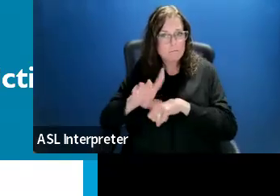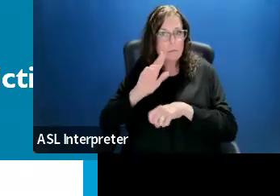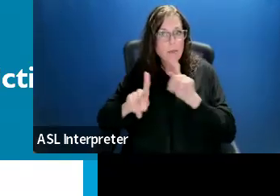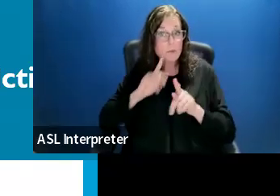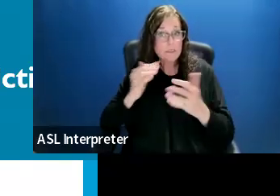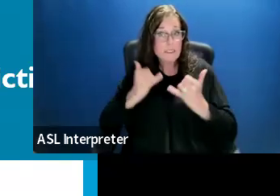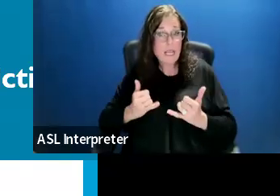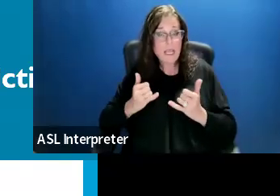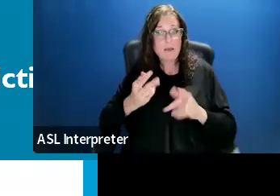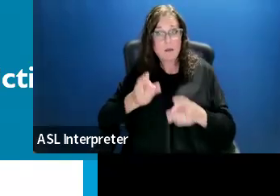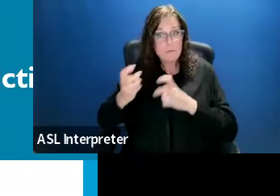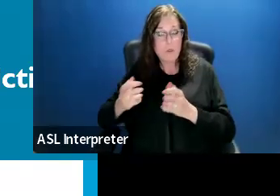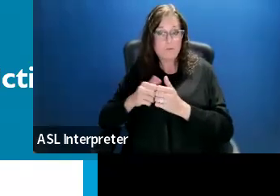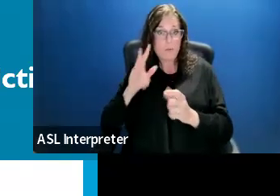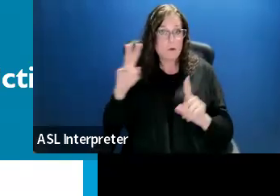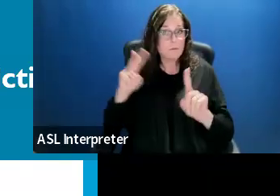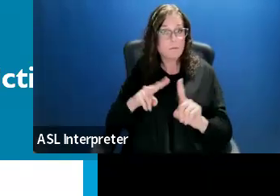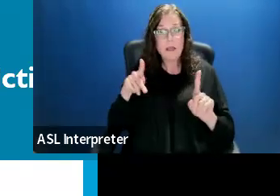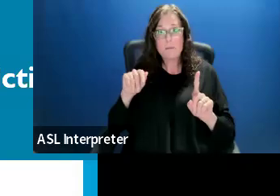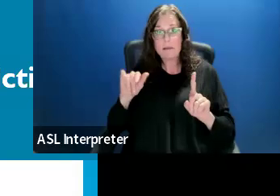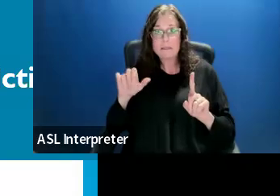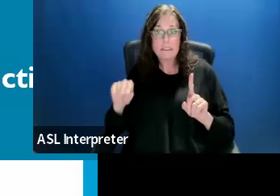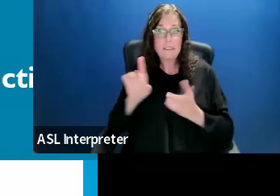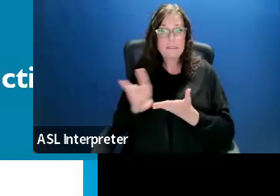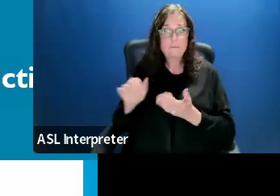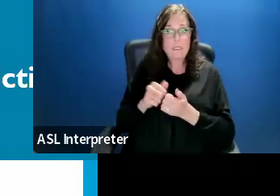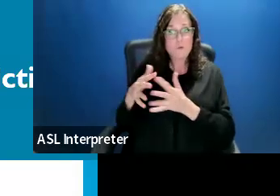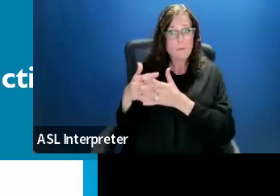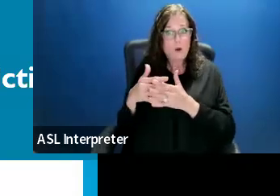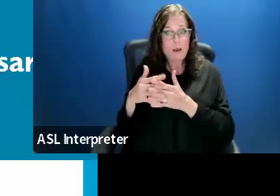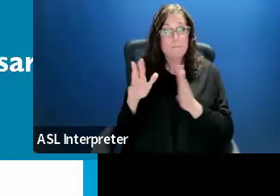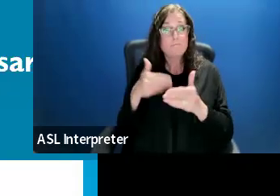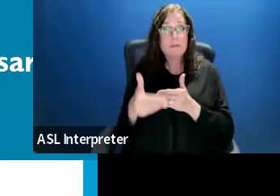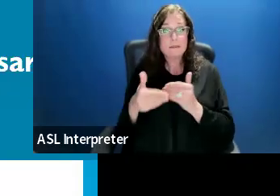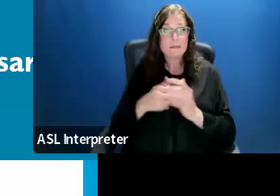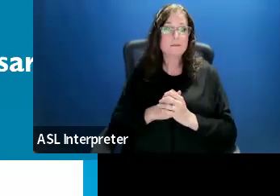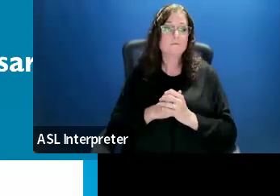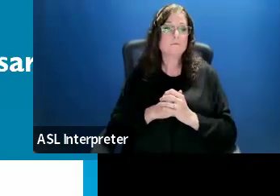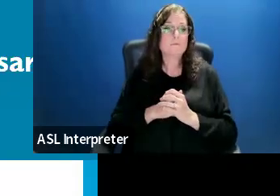today, told from the perspective of Palestinians displaced to America. Next slide.